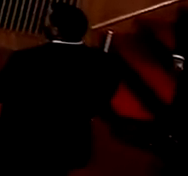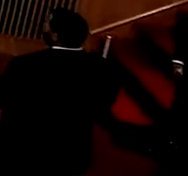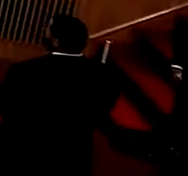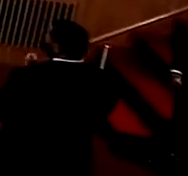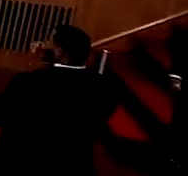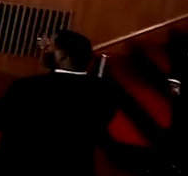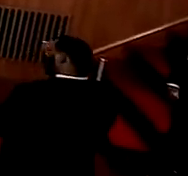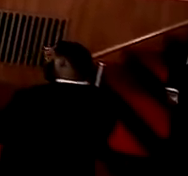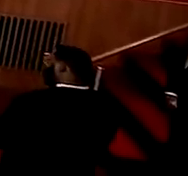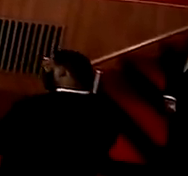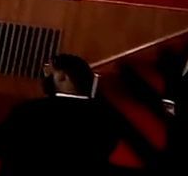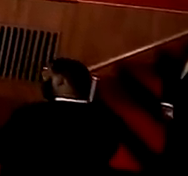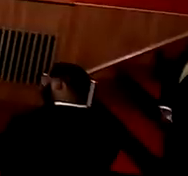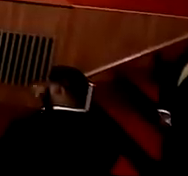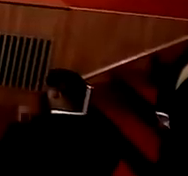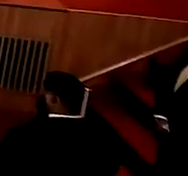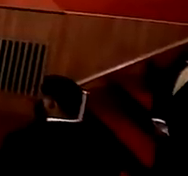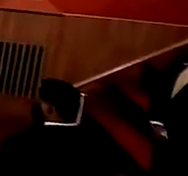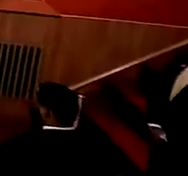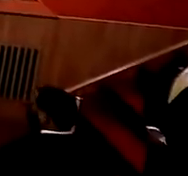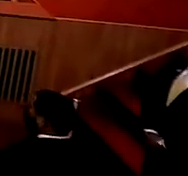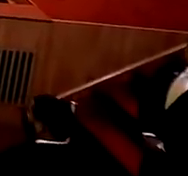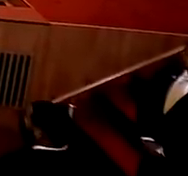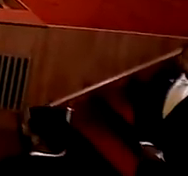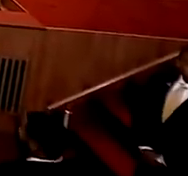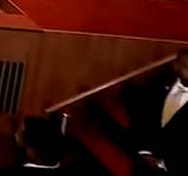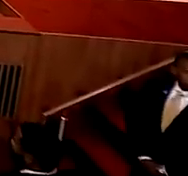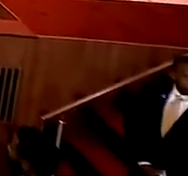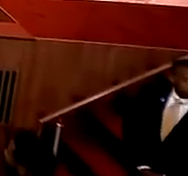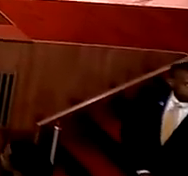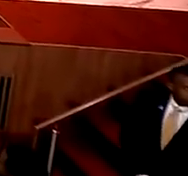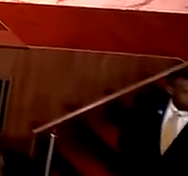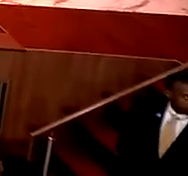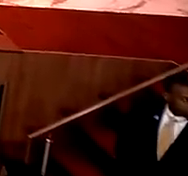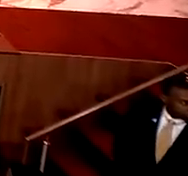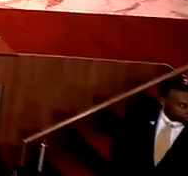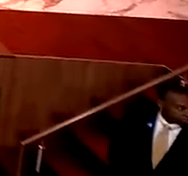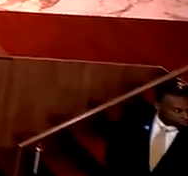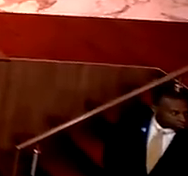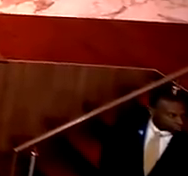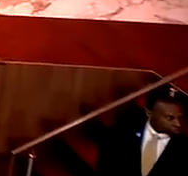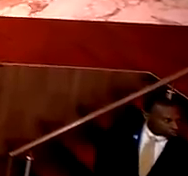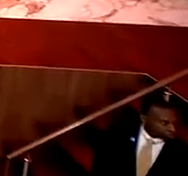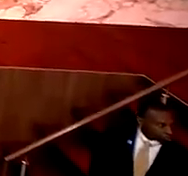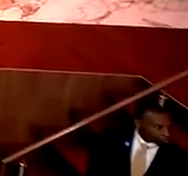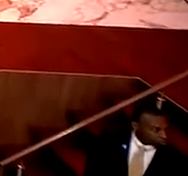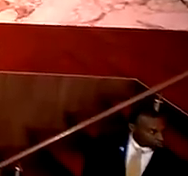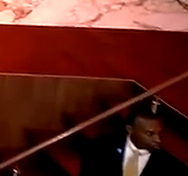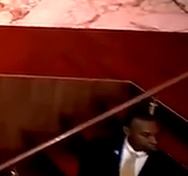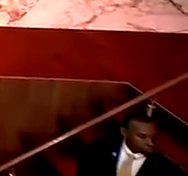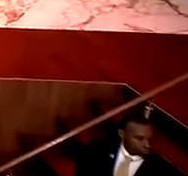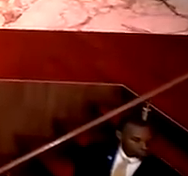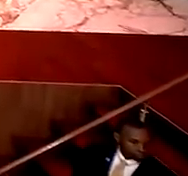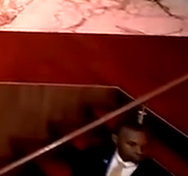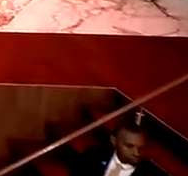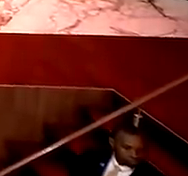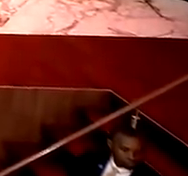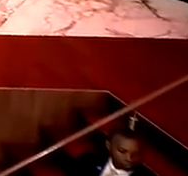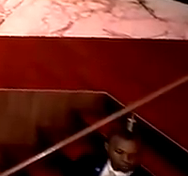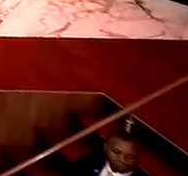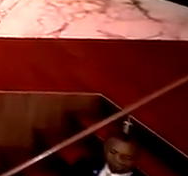I ask you to not just listen to me pray, but pray with